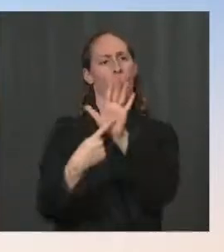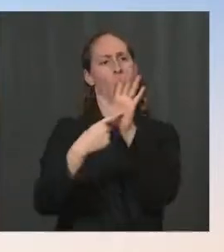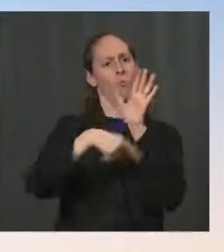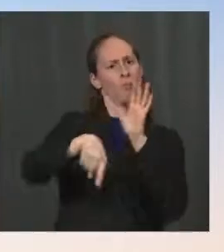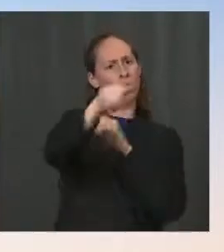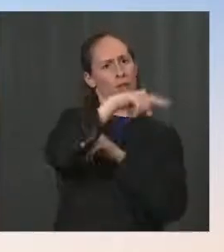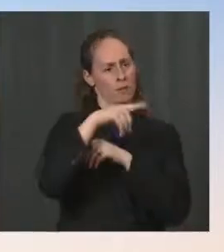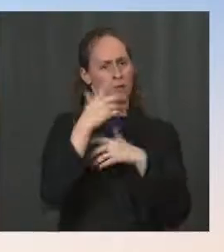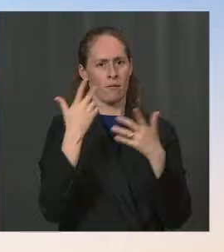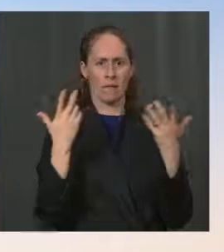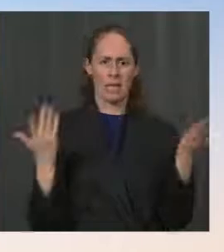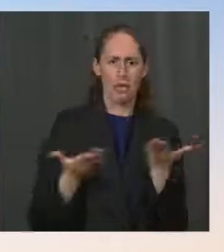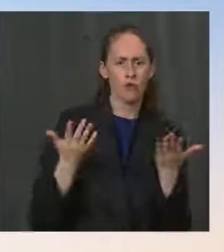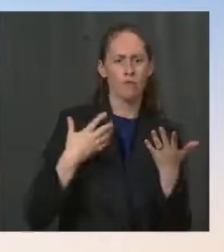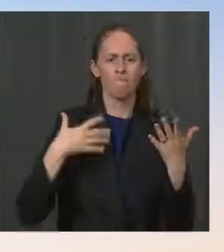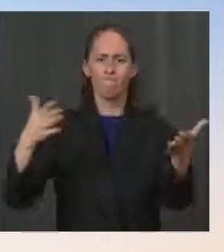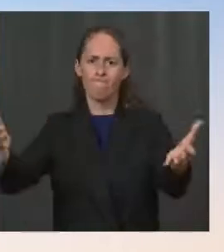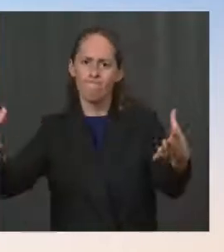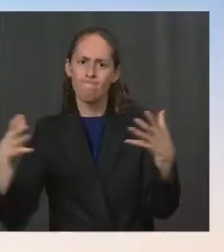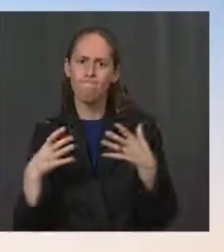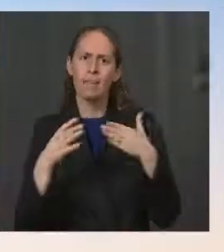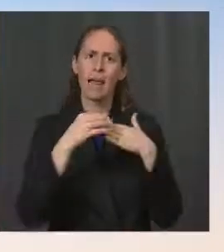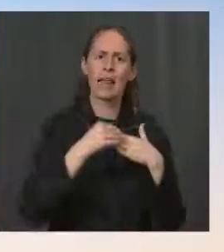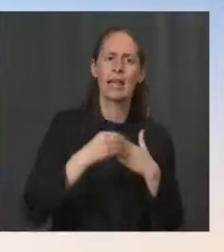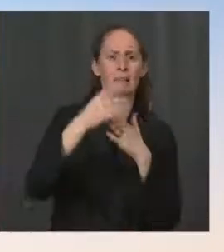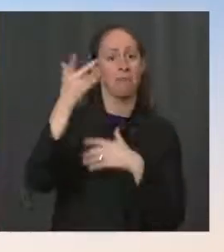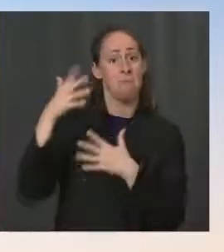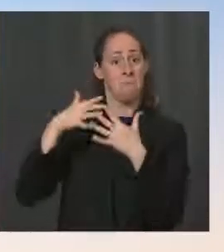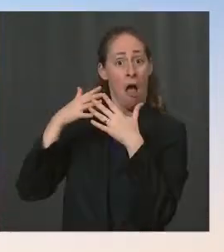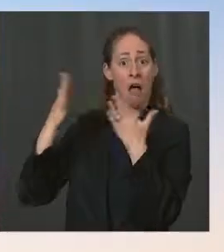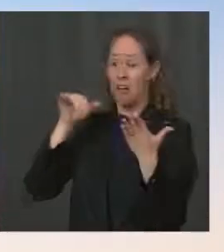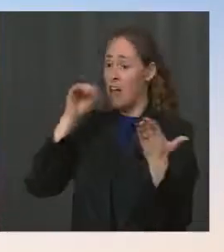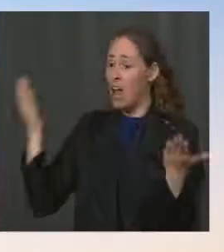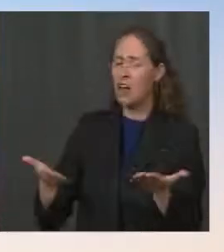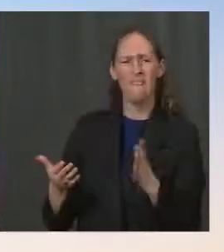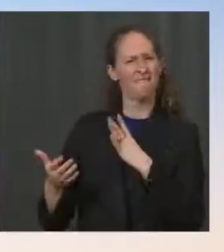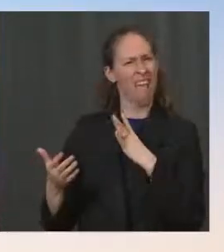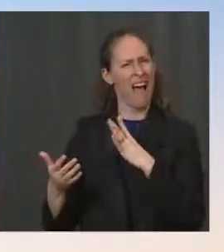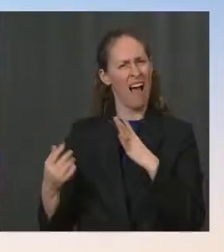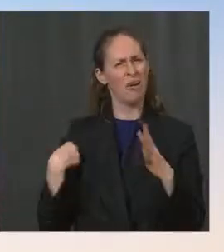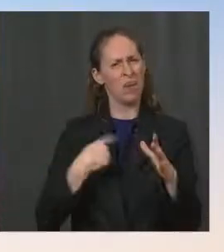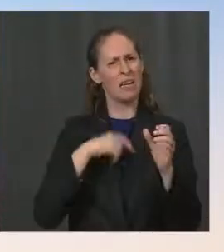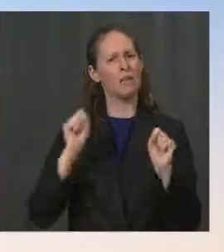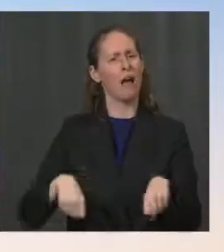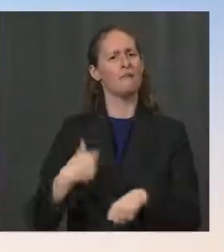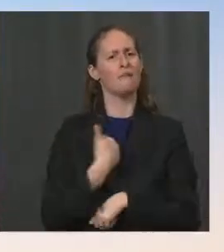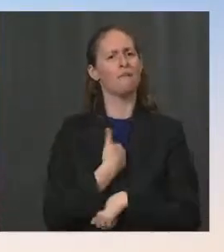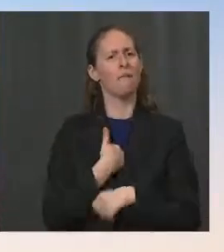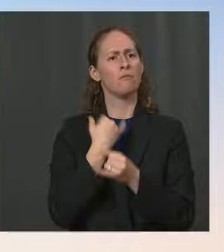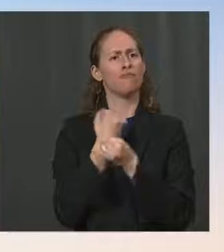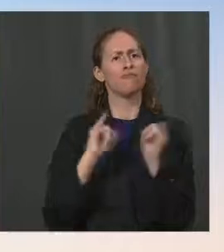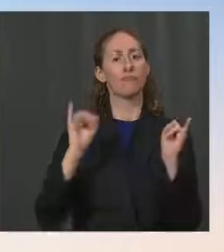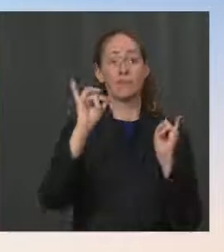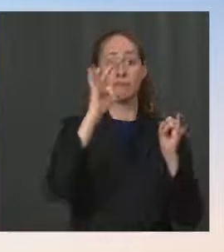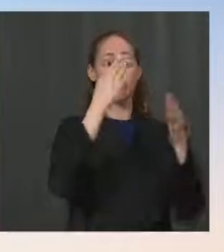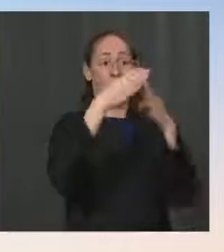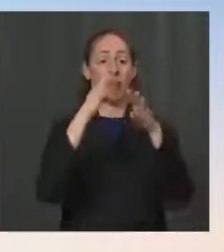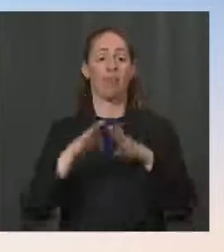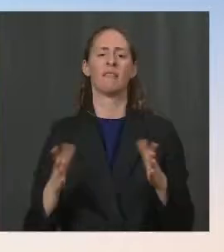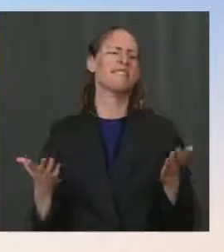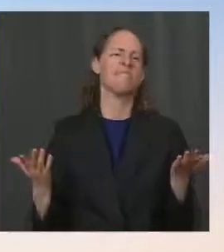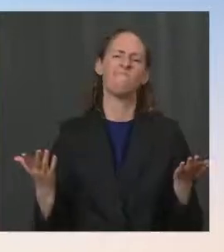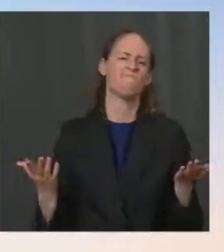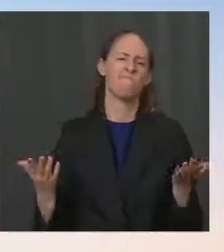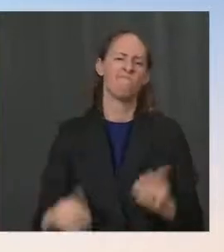going to lead through this transition, even as U.S. forces left. That is entirely consistent with what he has said publicly throughout. Go ahead. Thank you, Jen. One